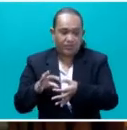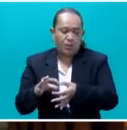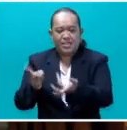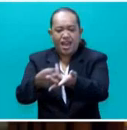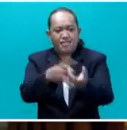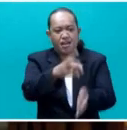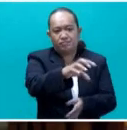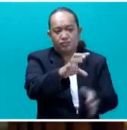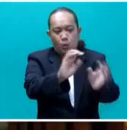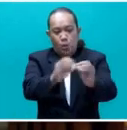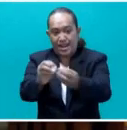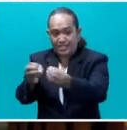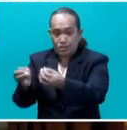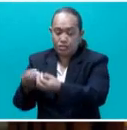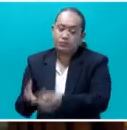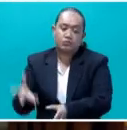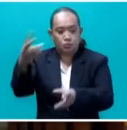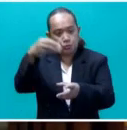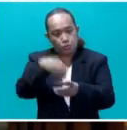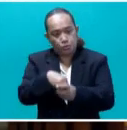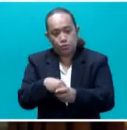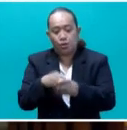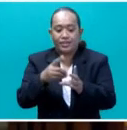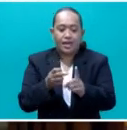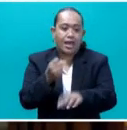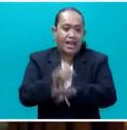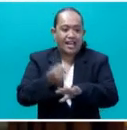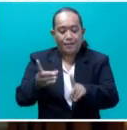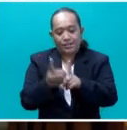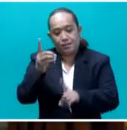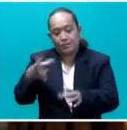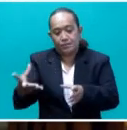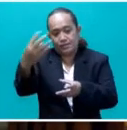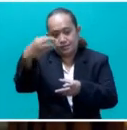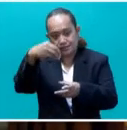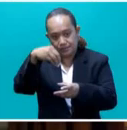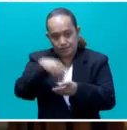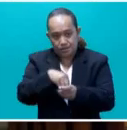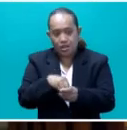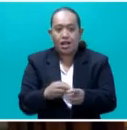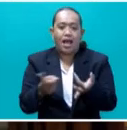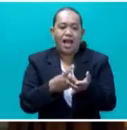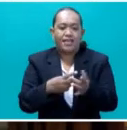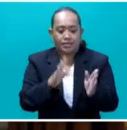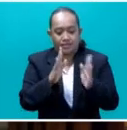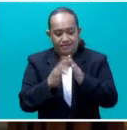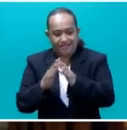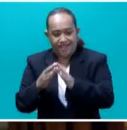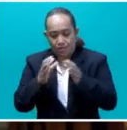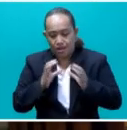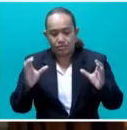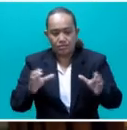3 divisions with relevant government departments, utility and infrastructure agencies, municipal councils,